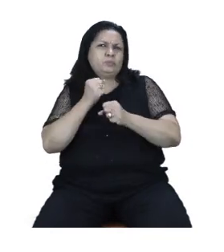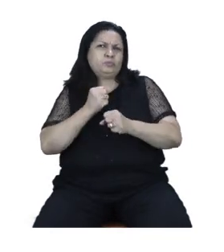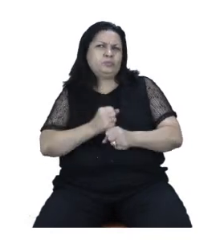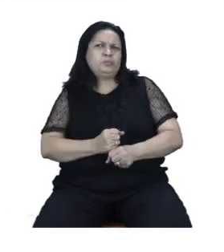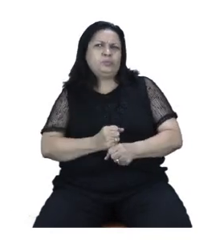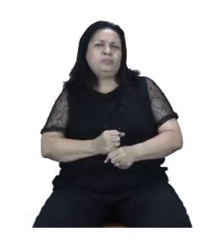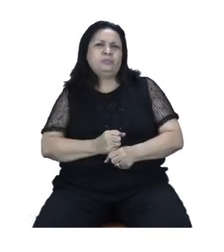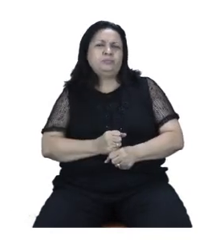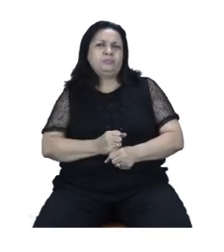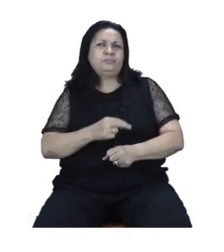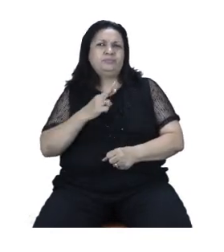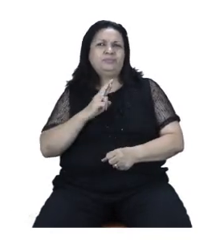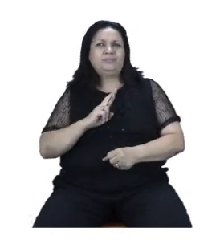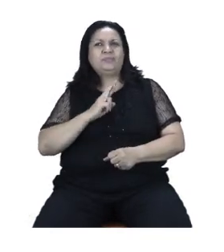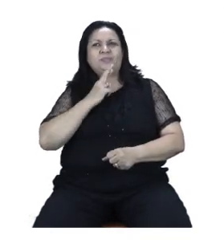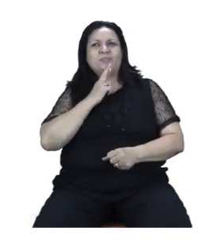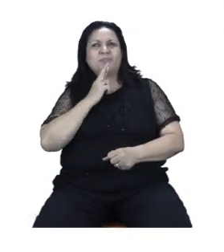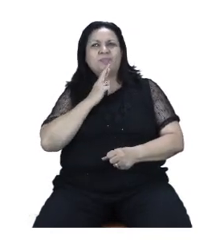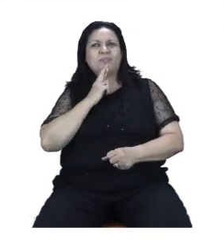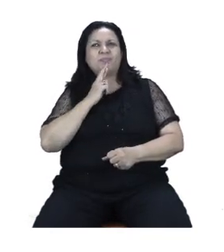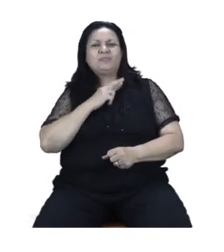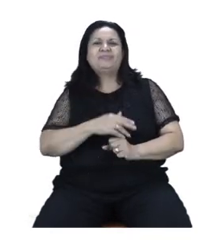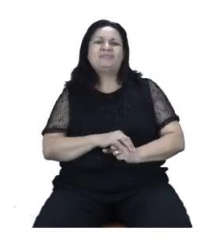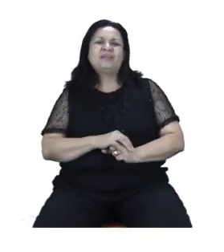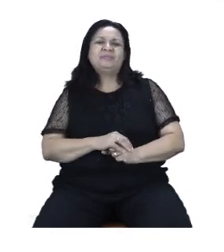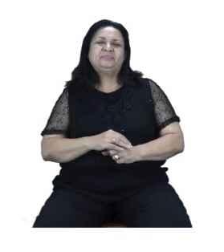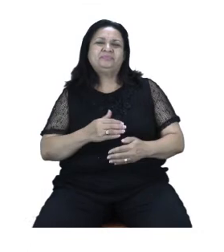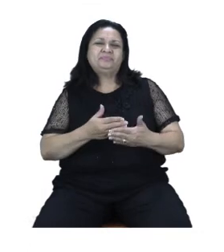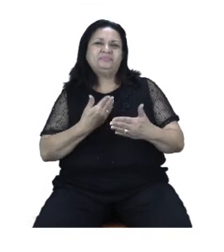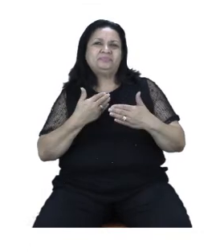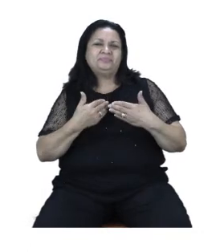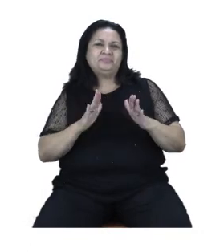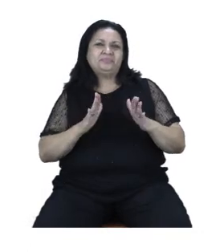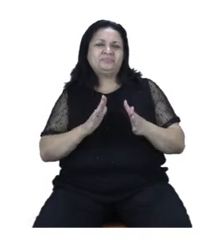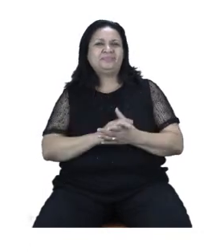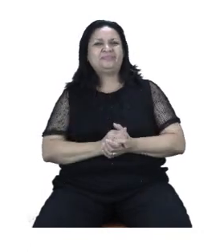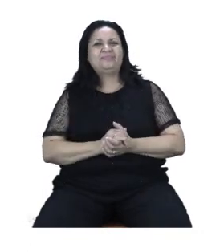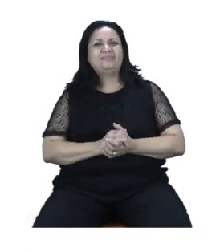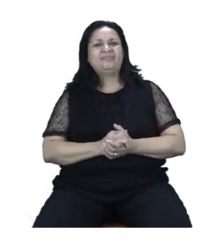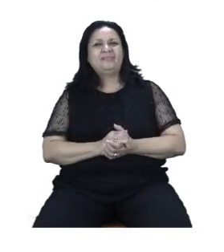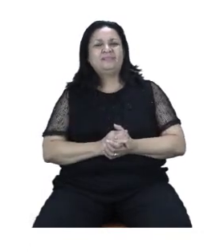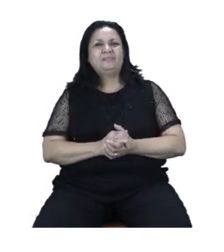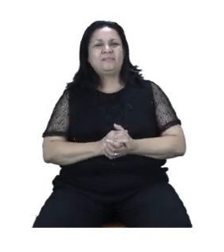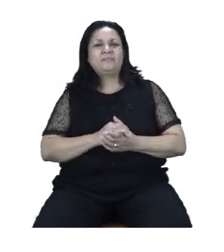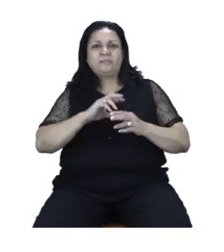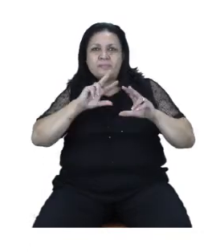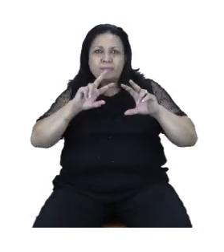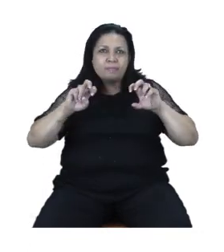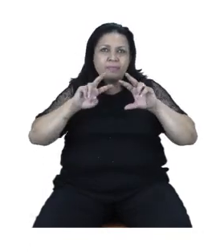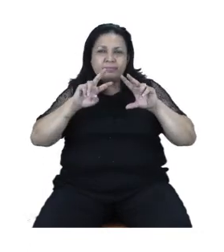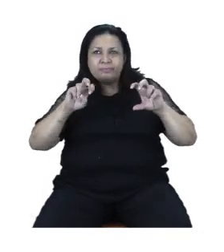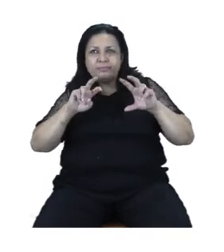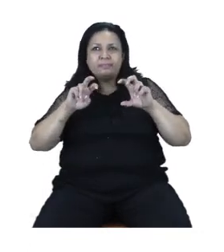ones red. Now, before we get into that, let us try and find them here in the